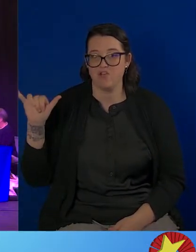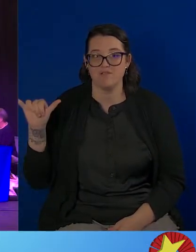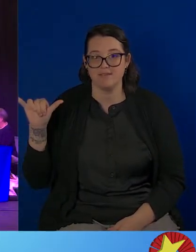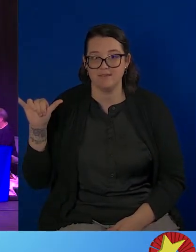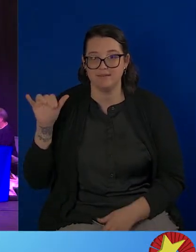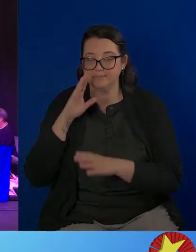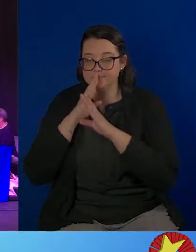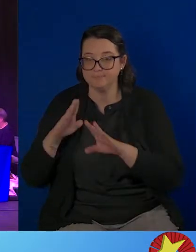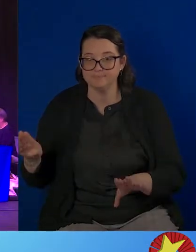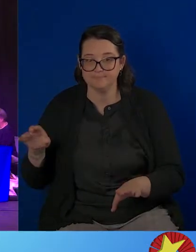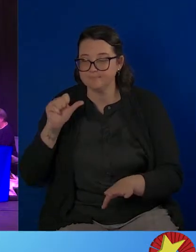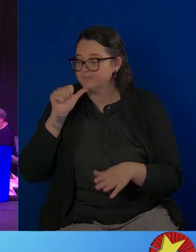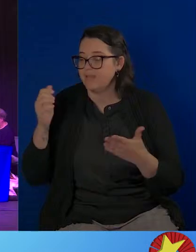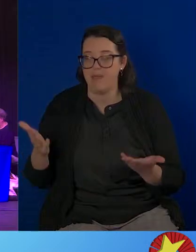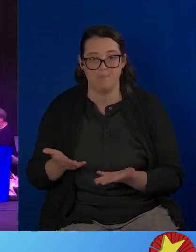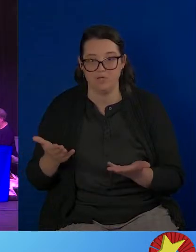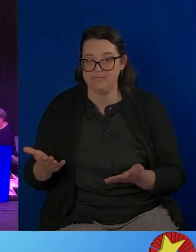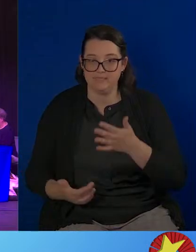He's not present.